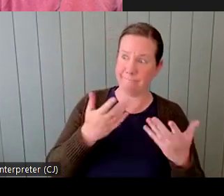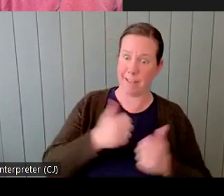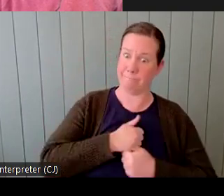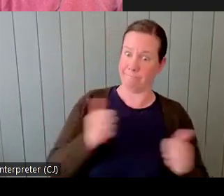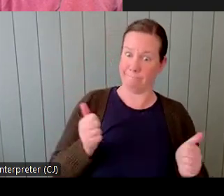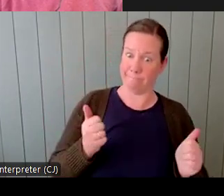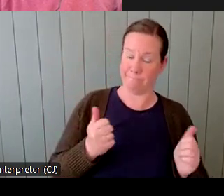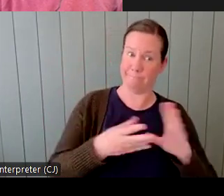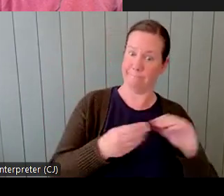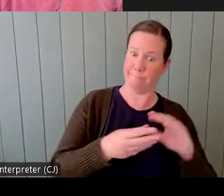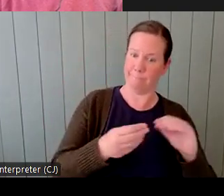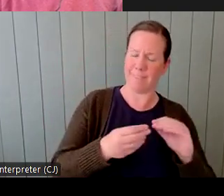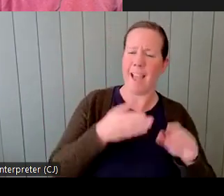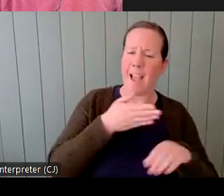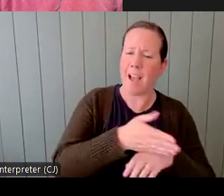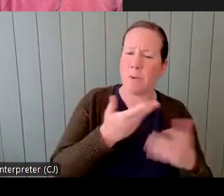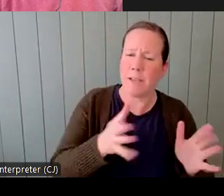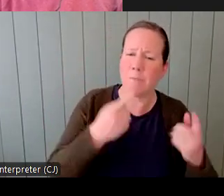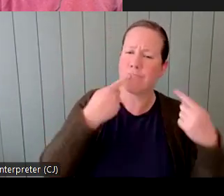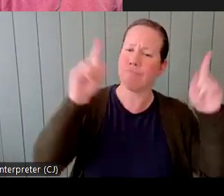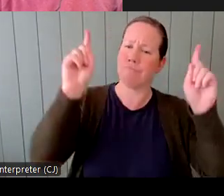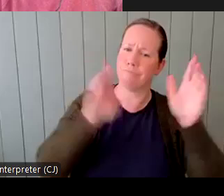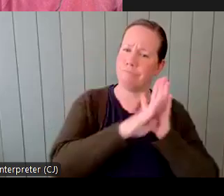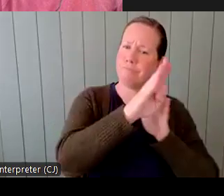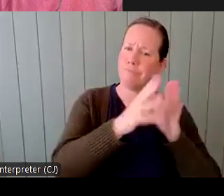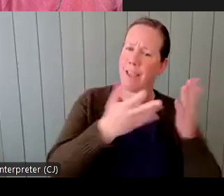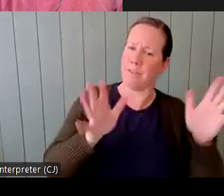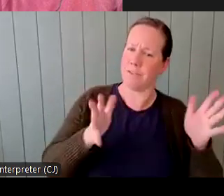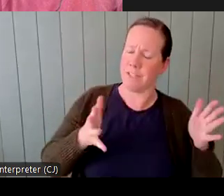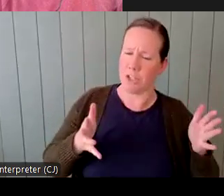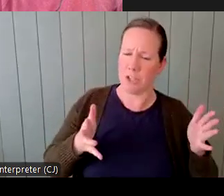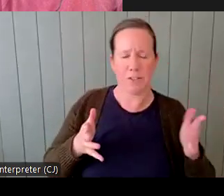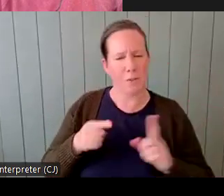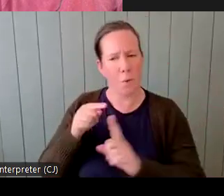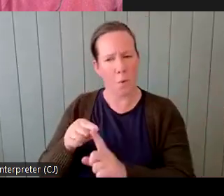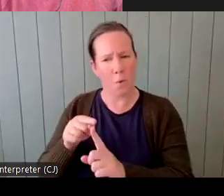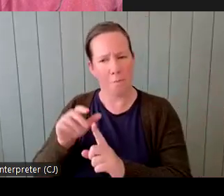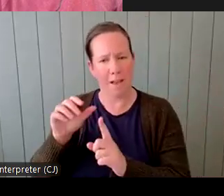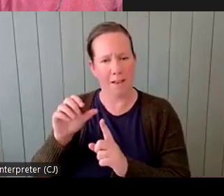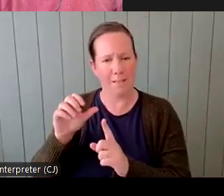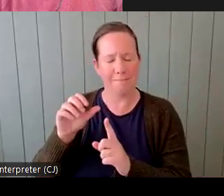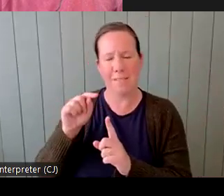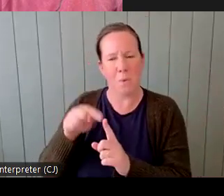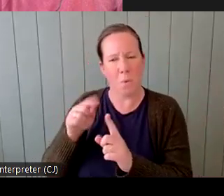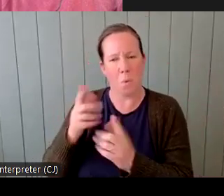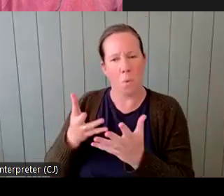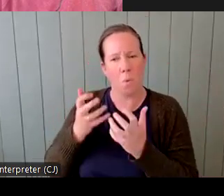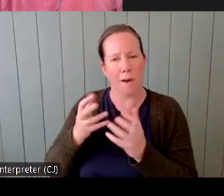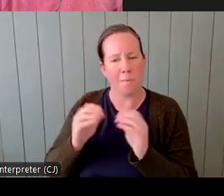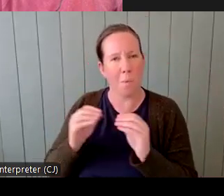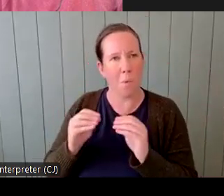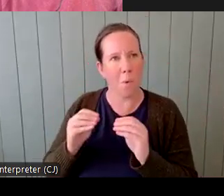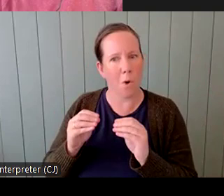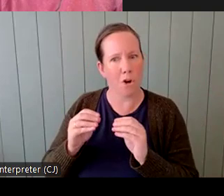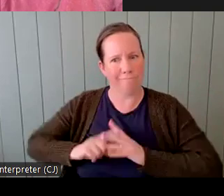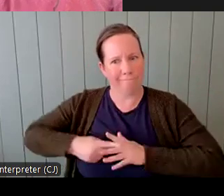the competitive advantage of disabled people in the entrepreneurial scape, more specifically in the startup space. So that's how